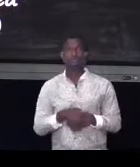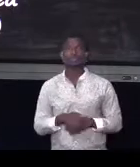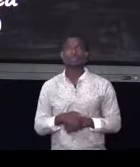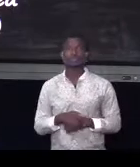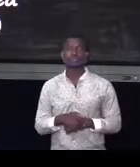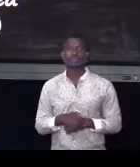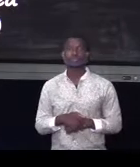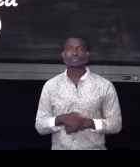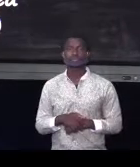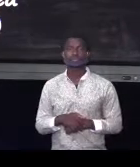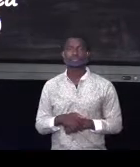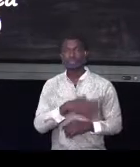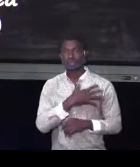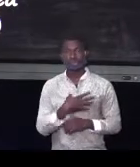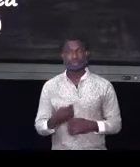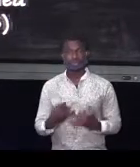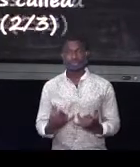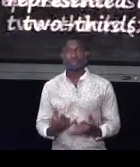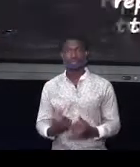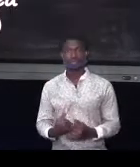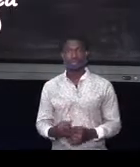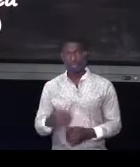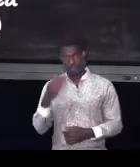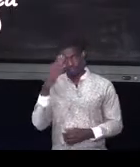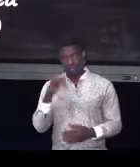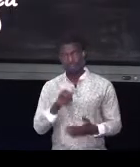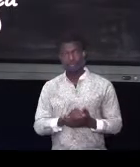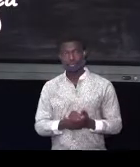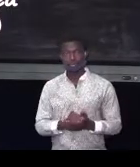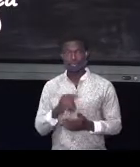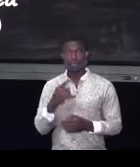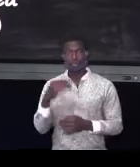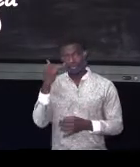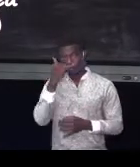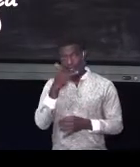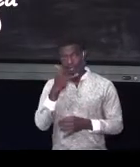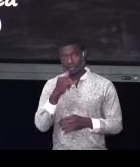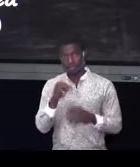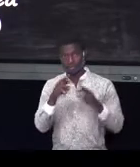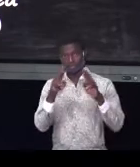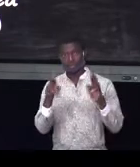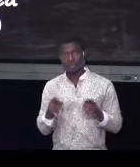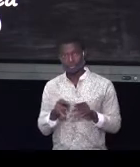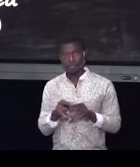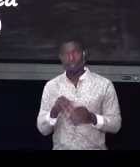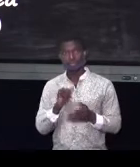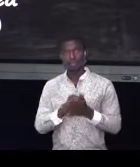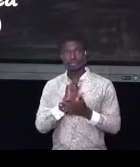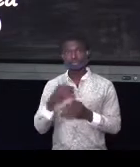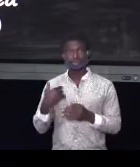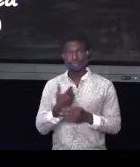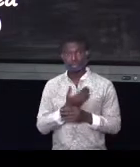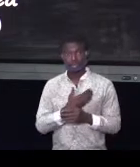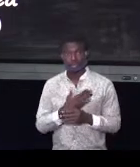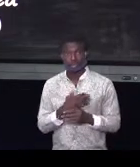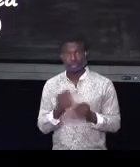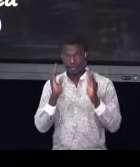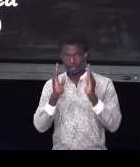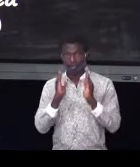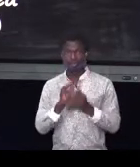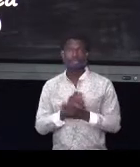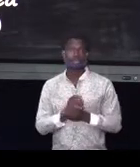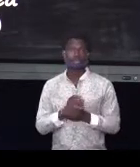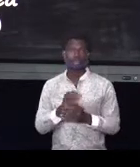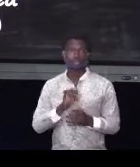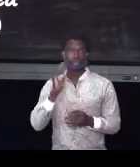this from your lower primary work. Now, observe that the yellow rectangle, that's our focus. I'm not going to